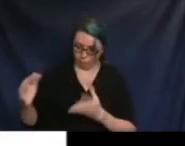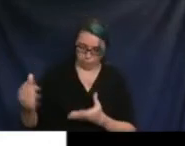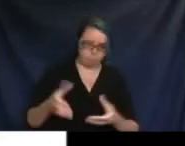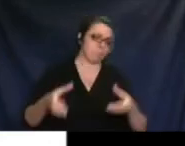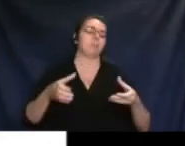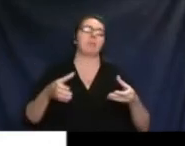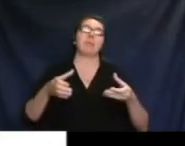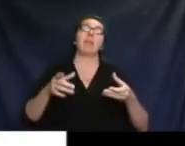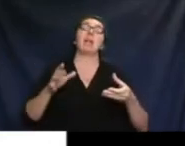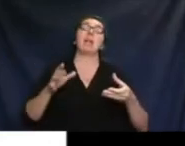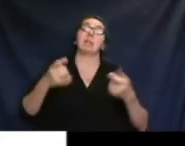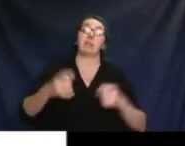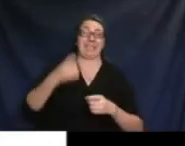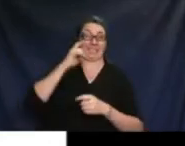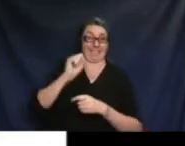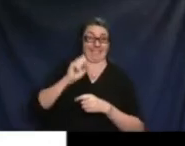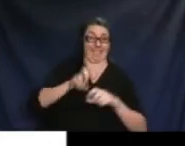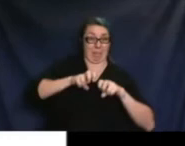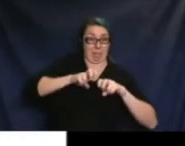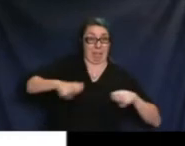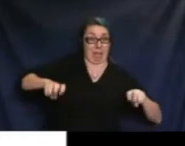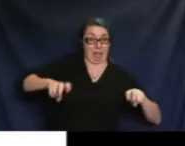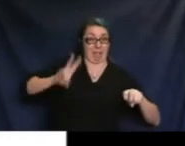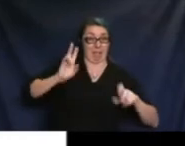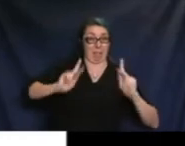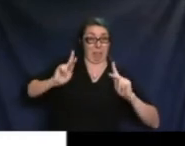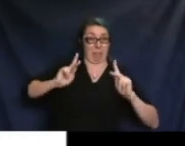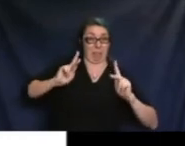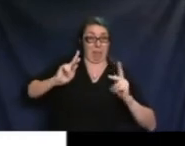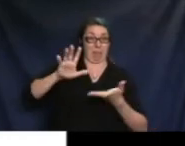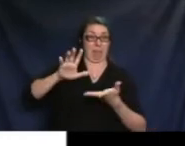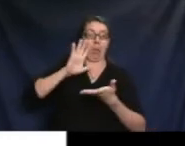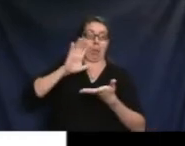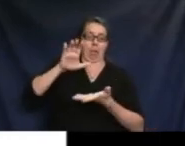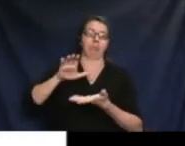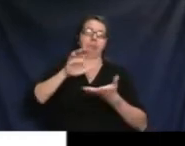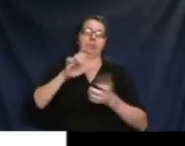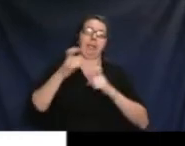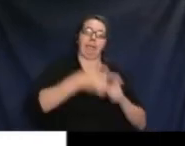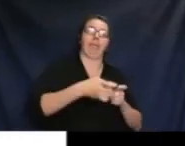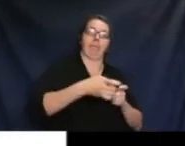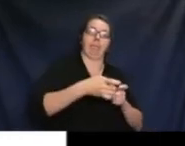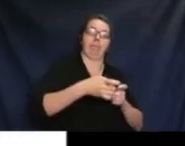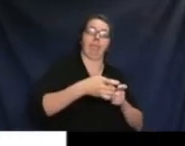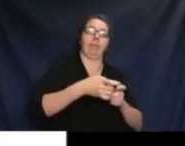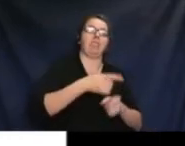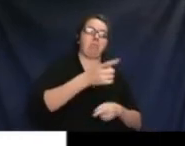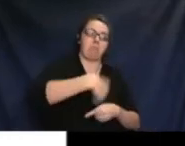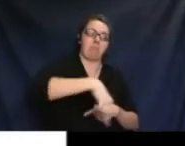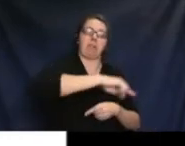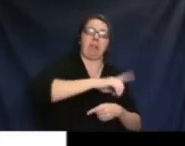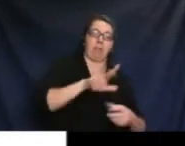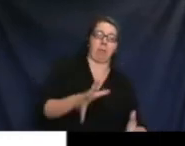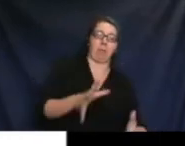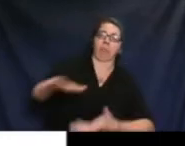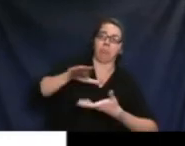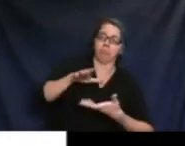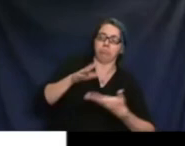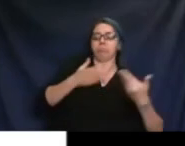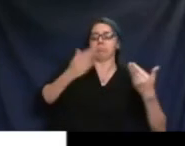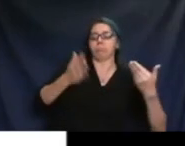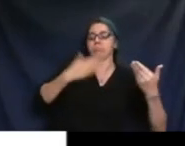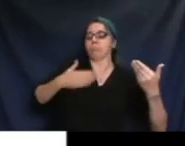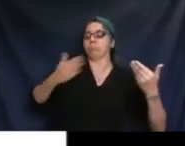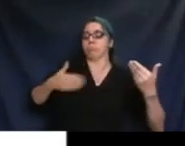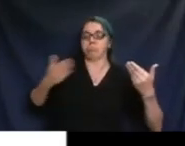of artistic merit and interest and concept, and then they will be, before actually